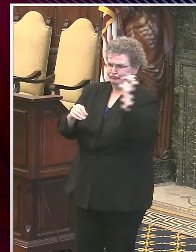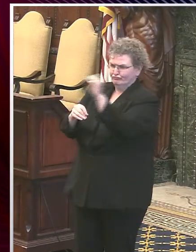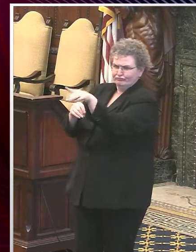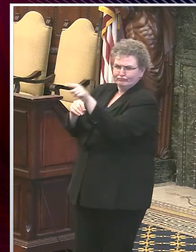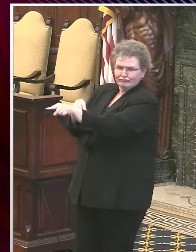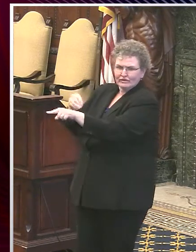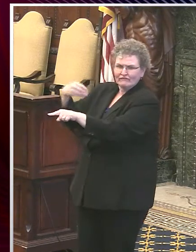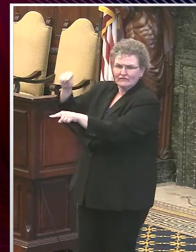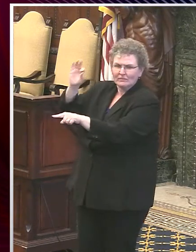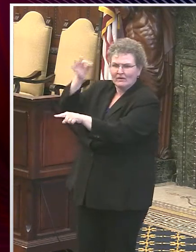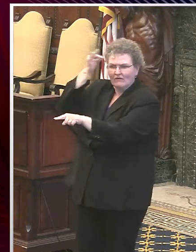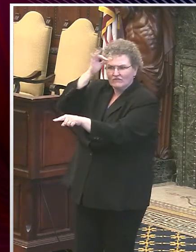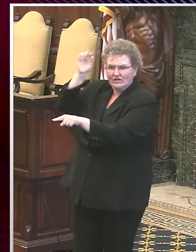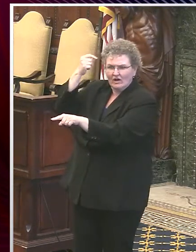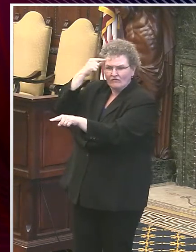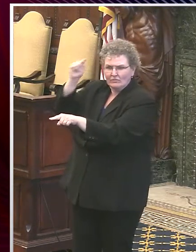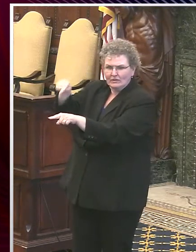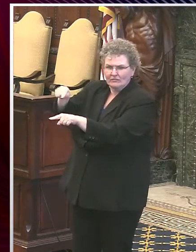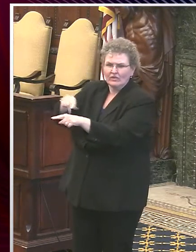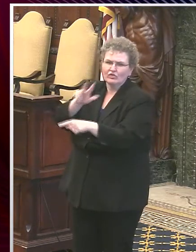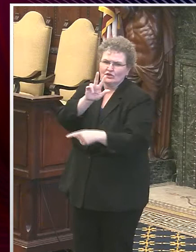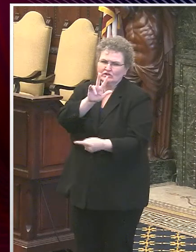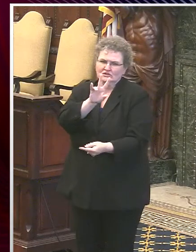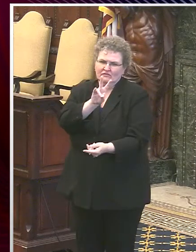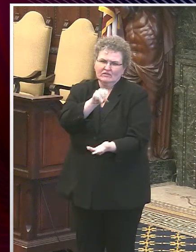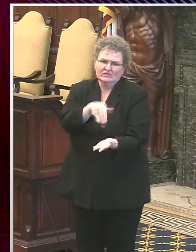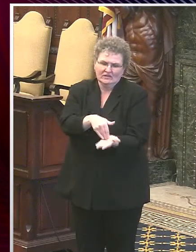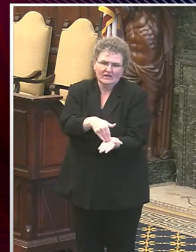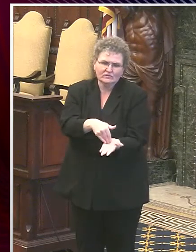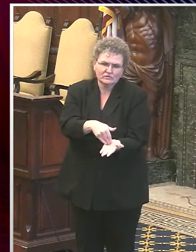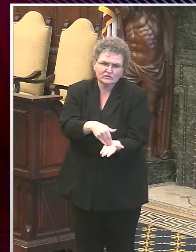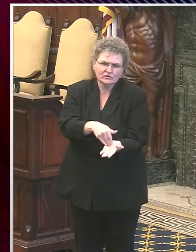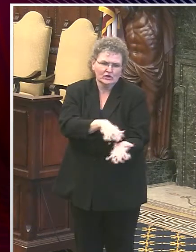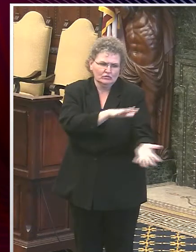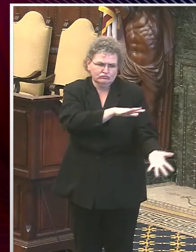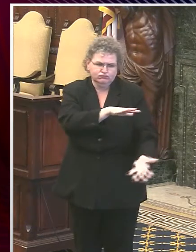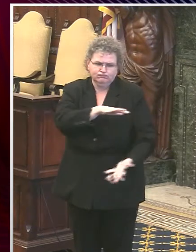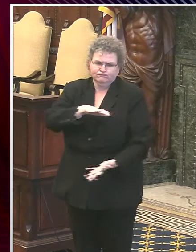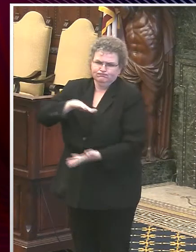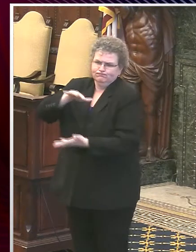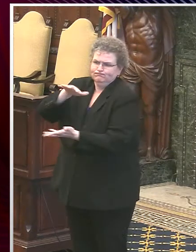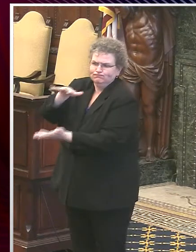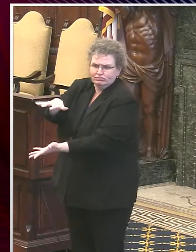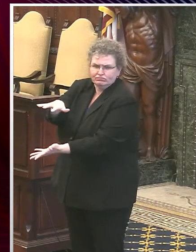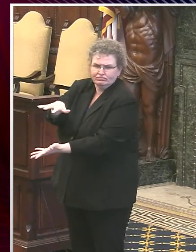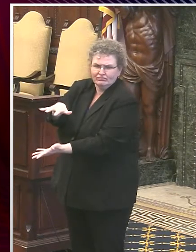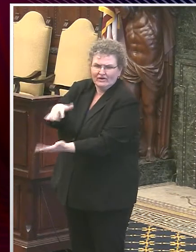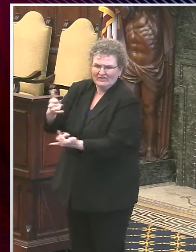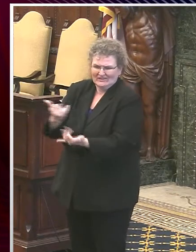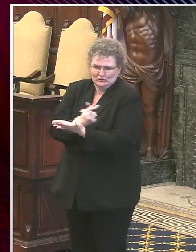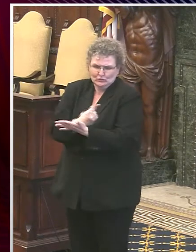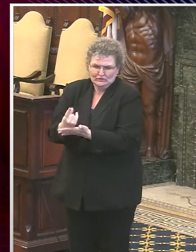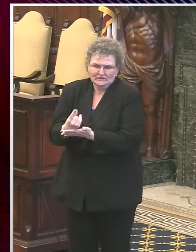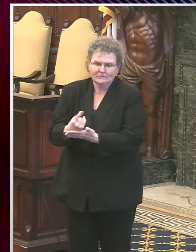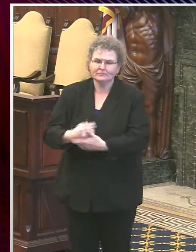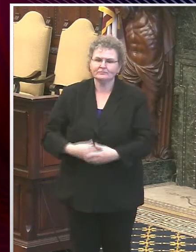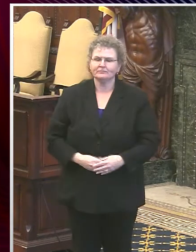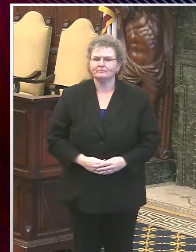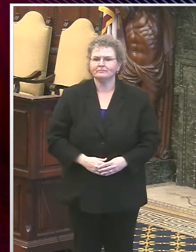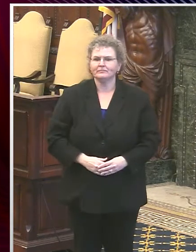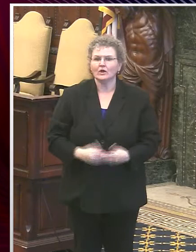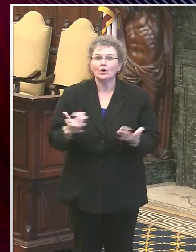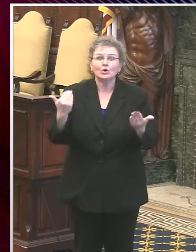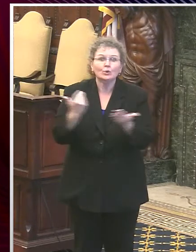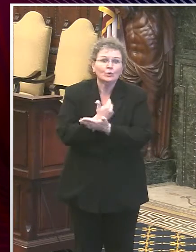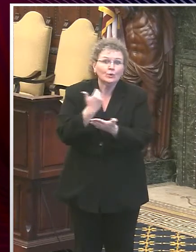about 37,000 doses that were allocated last week and that will be delivered to providers in the city this week. What's new, though, is that this